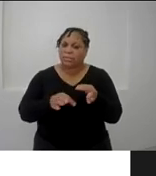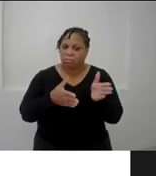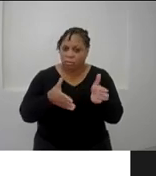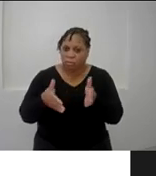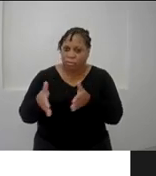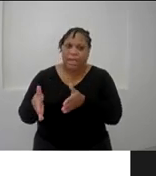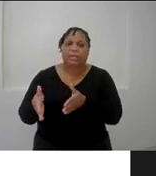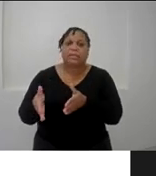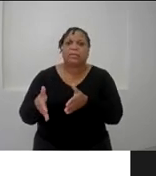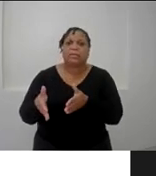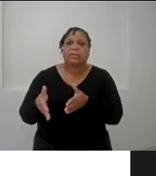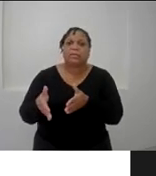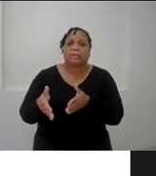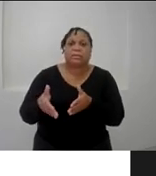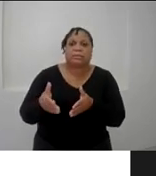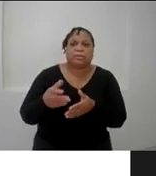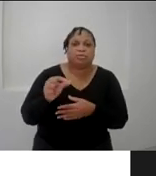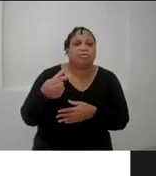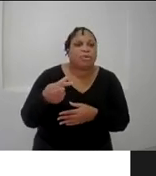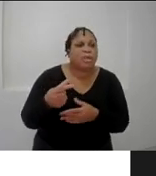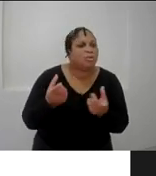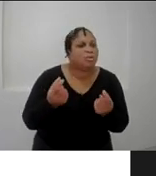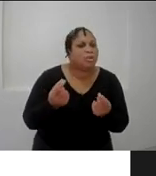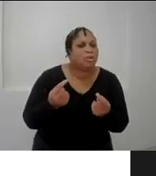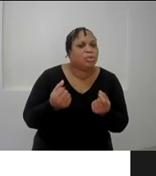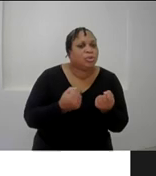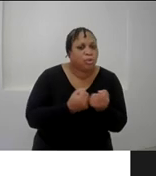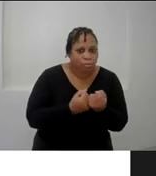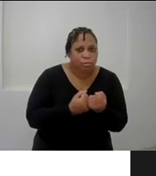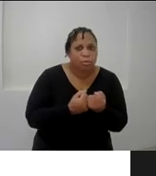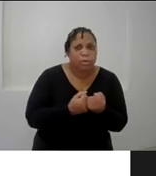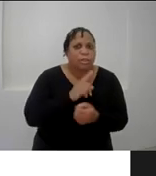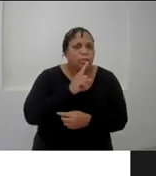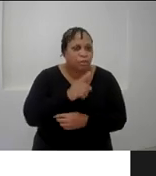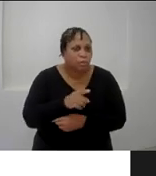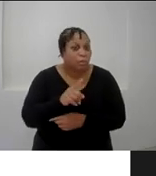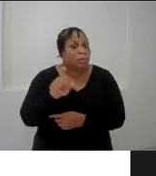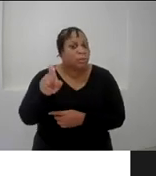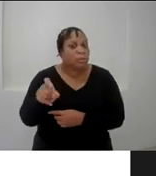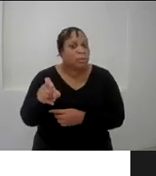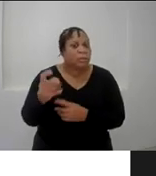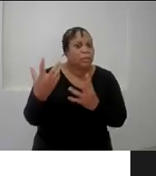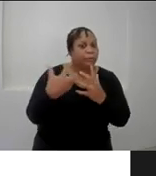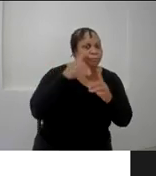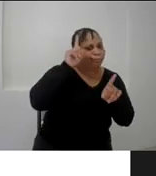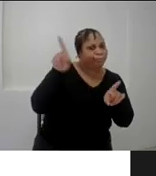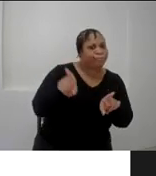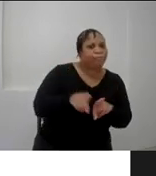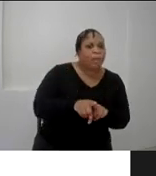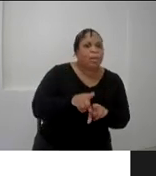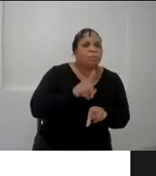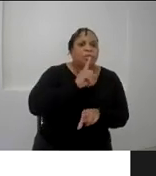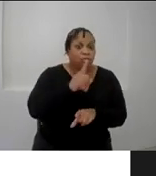Green, what do we need to support the person in ways that ensures that their needs are met, that ensures that they are